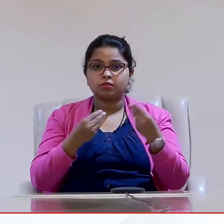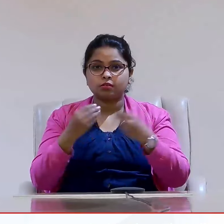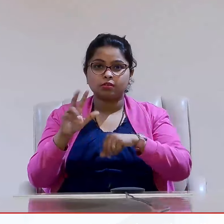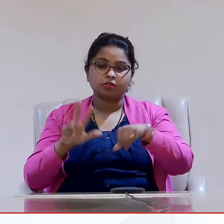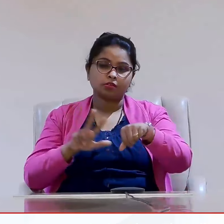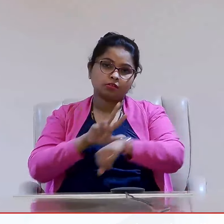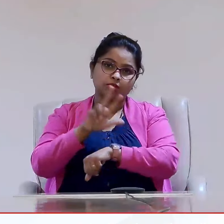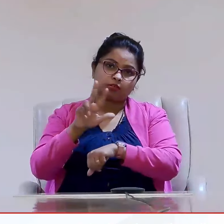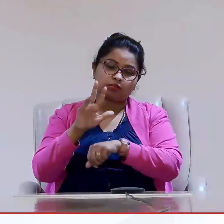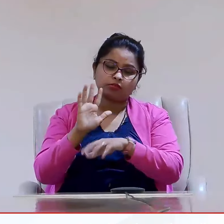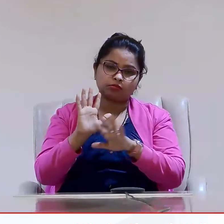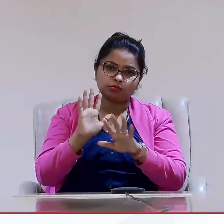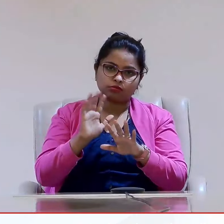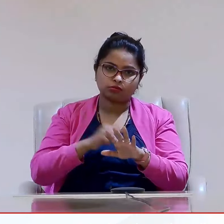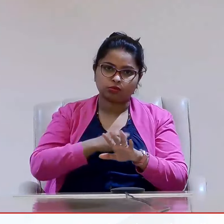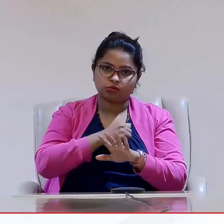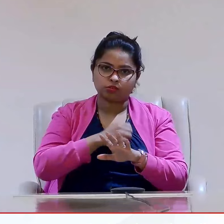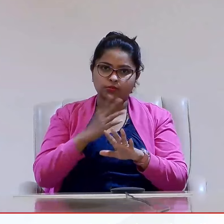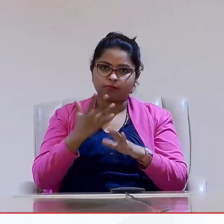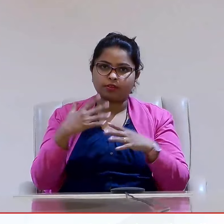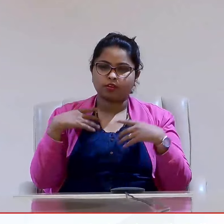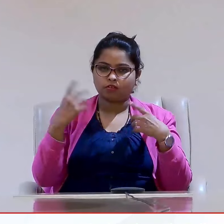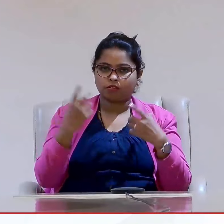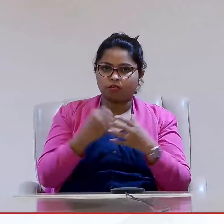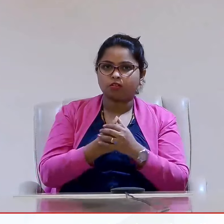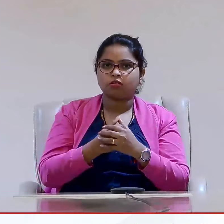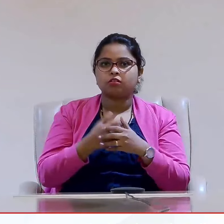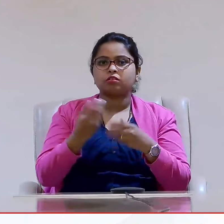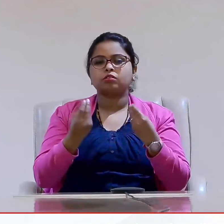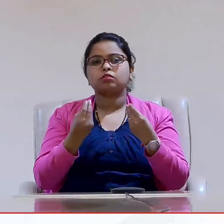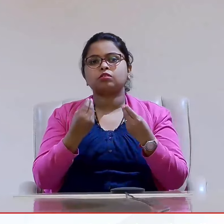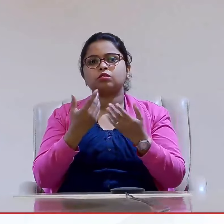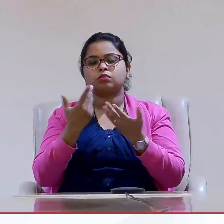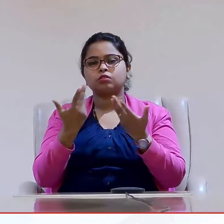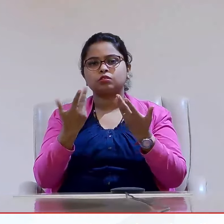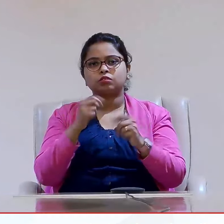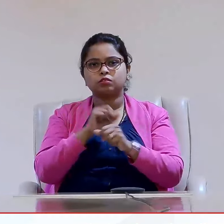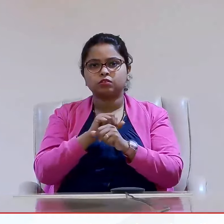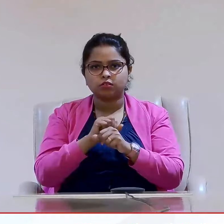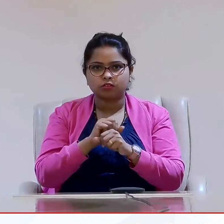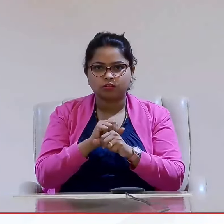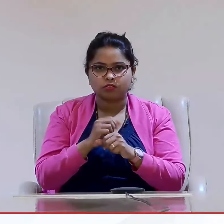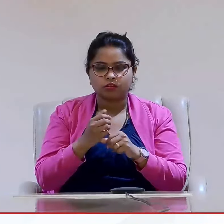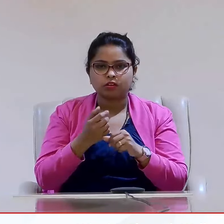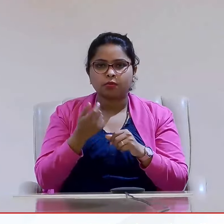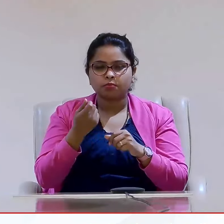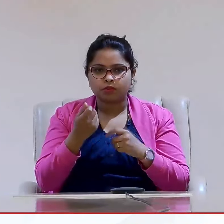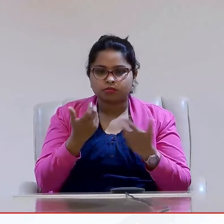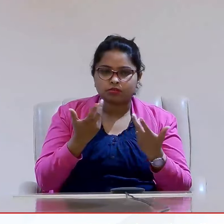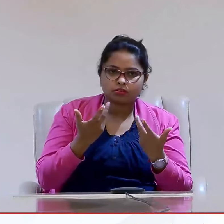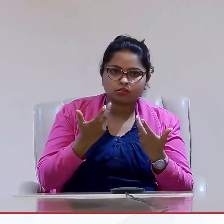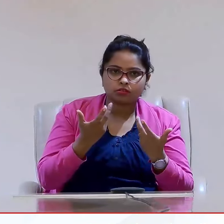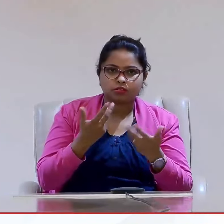our constrictions. You know, maybe we don't have sufficient resources, maybe we don't have sufficient budget, and maybe we know that, you